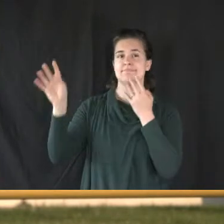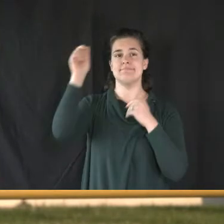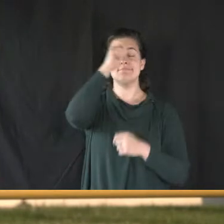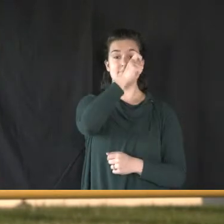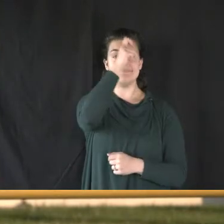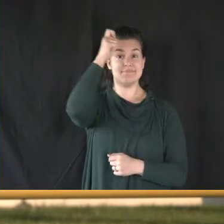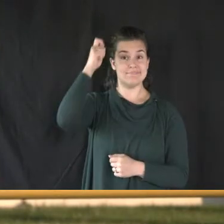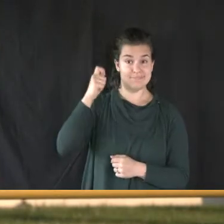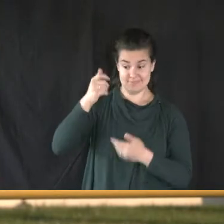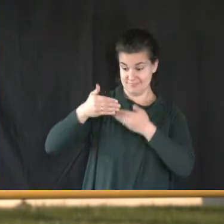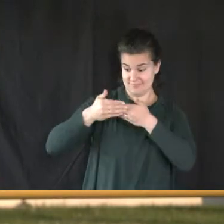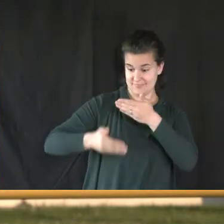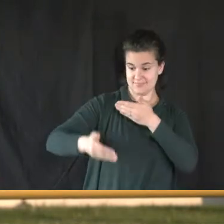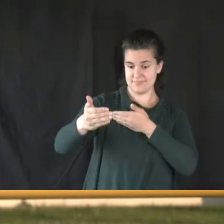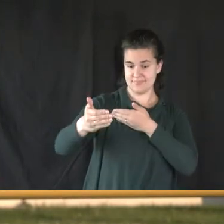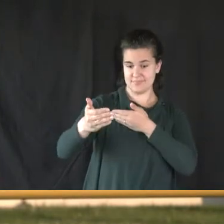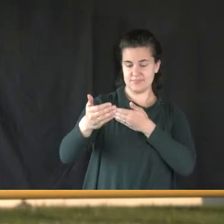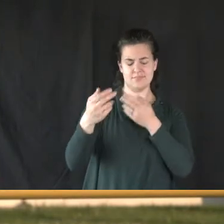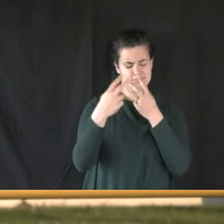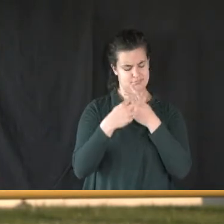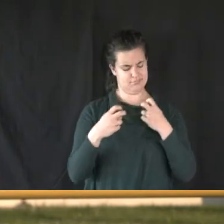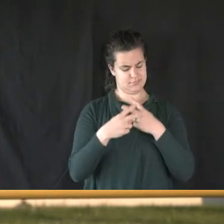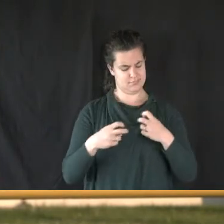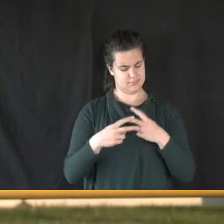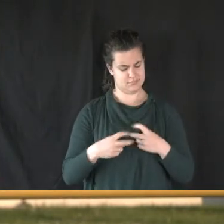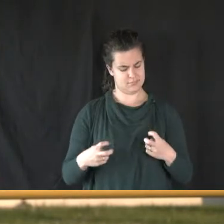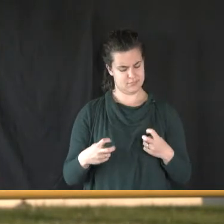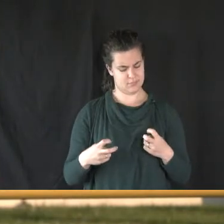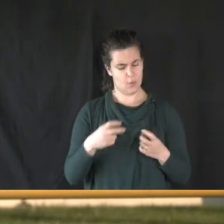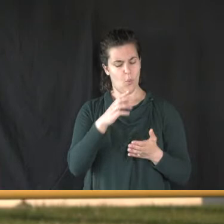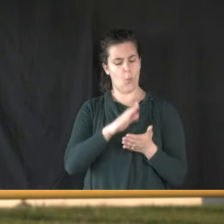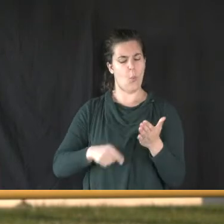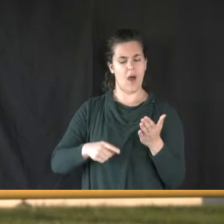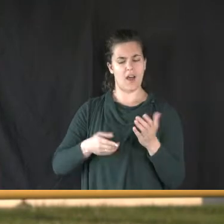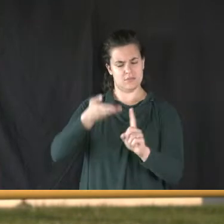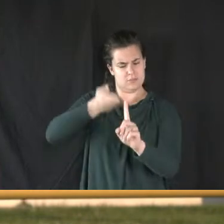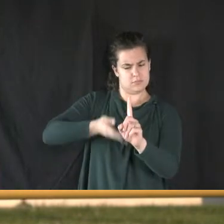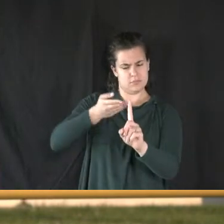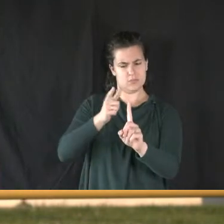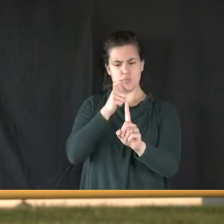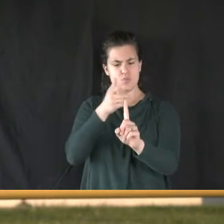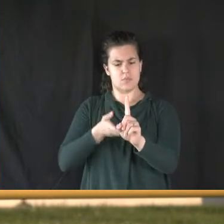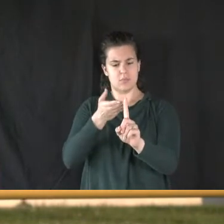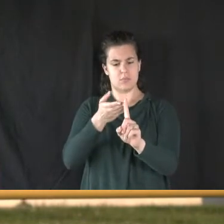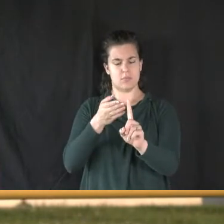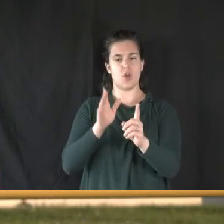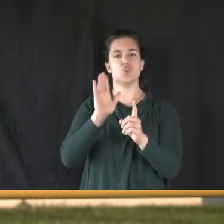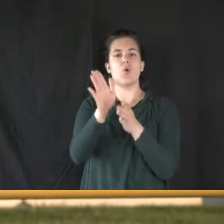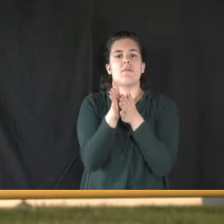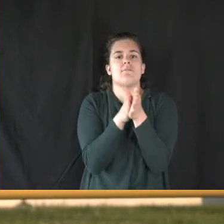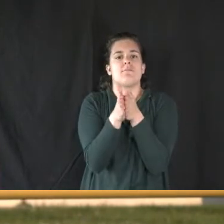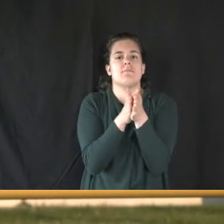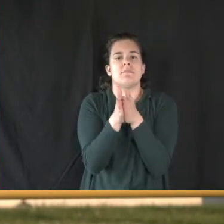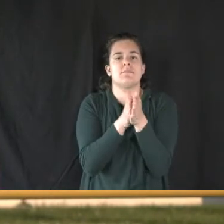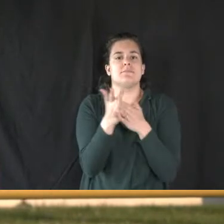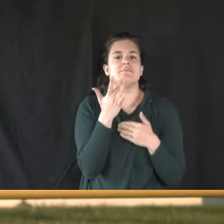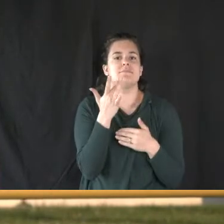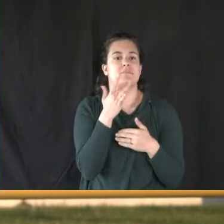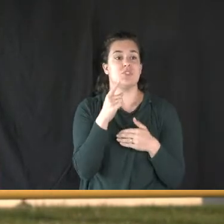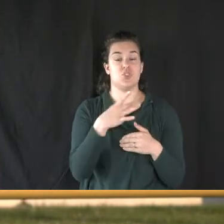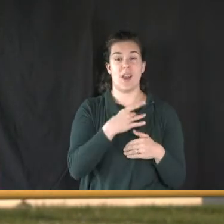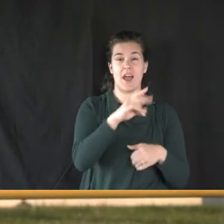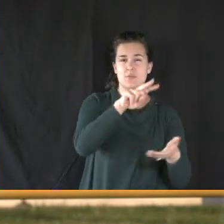mind what defines you is your passions. Do you like to dance? Do you like to sing? Do you like